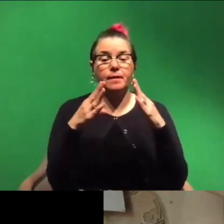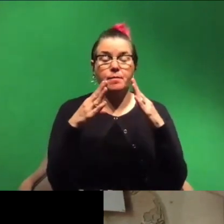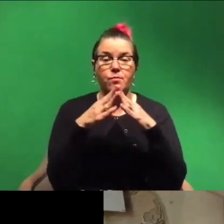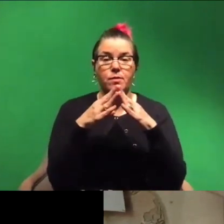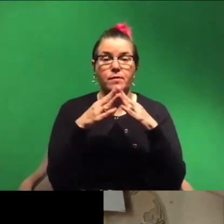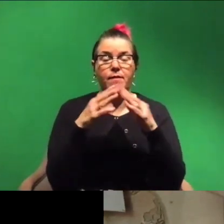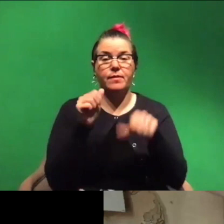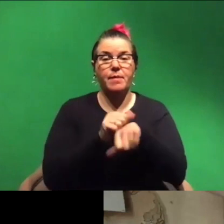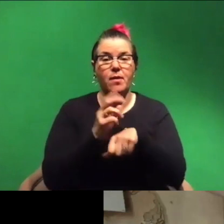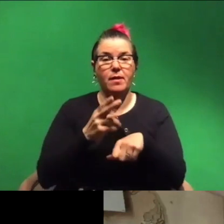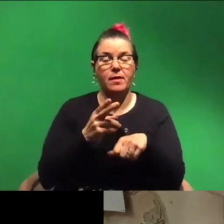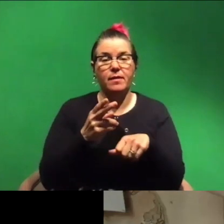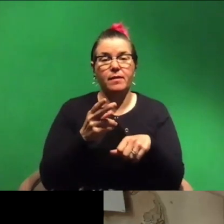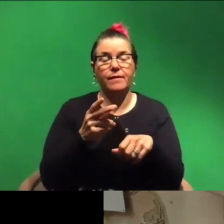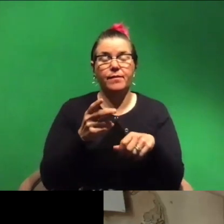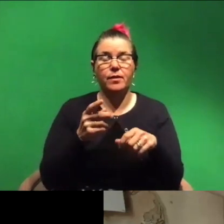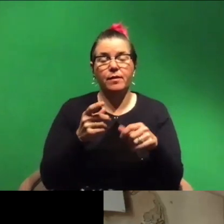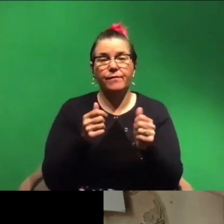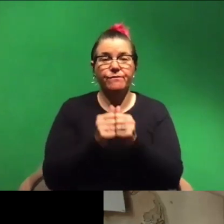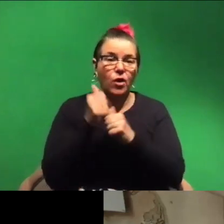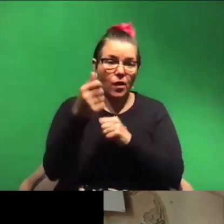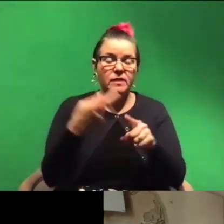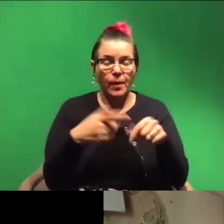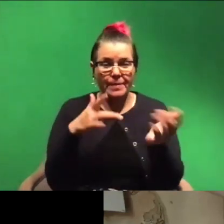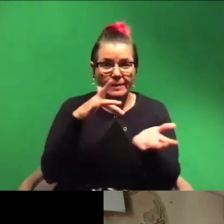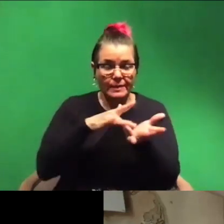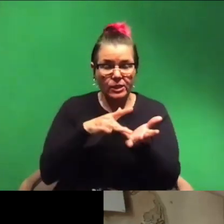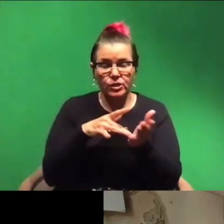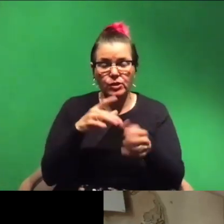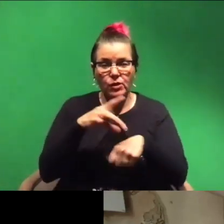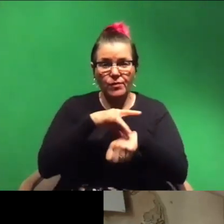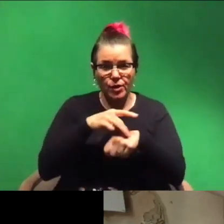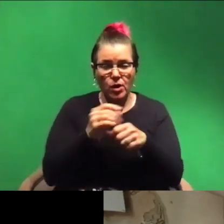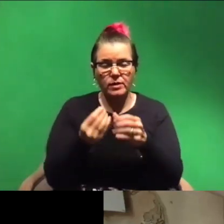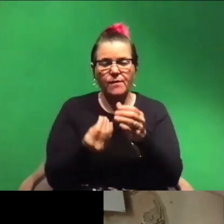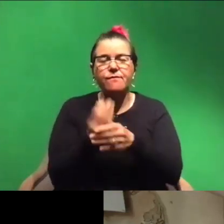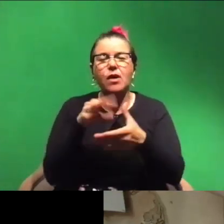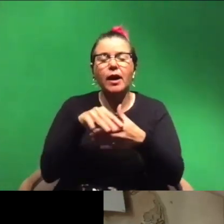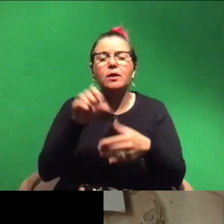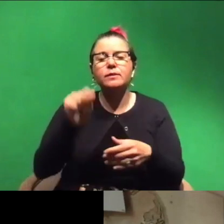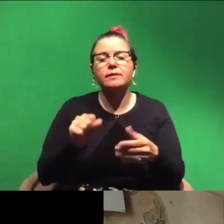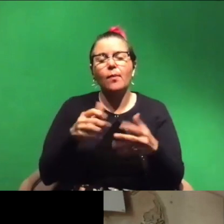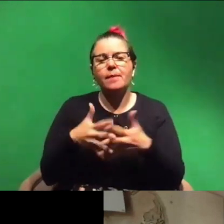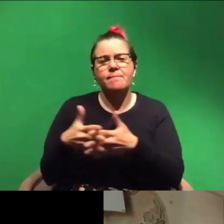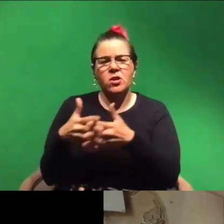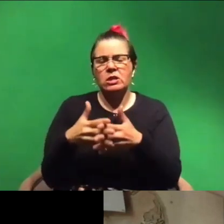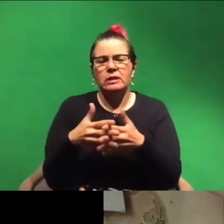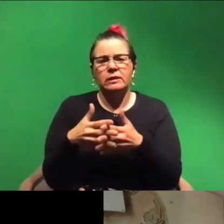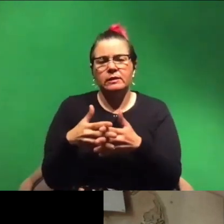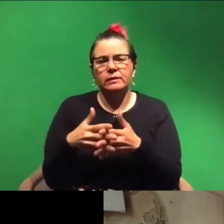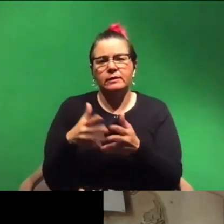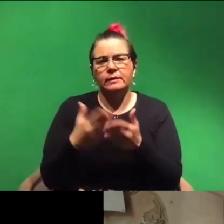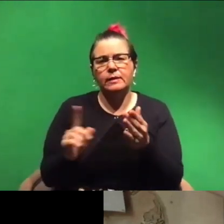away from the like center of the earth. That's a volcano that it's in South America somewhere. I think